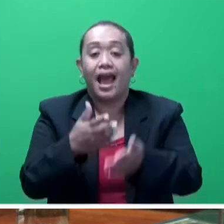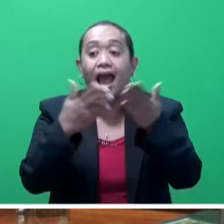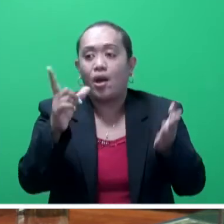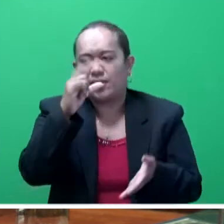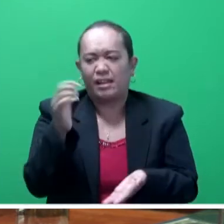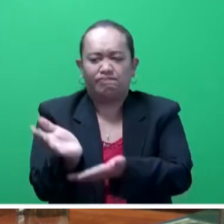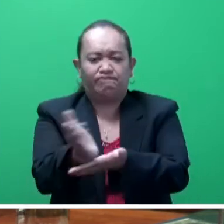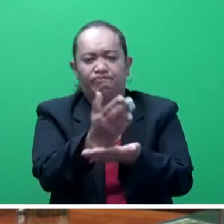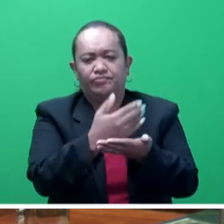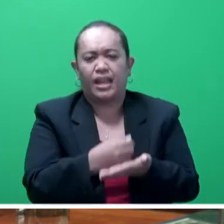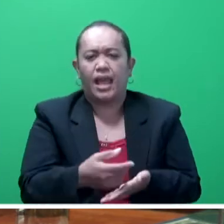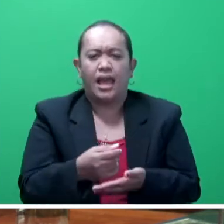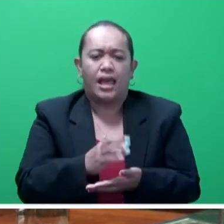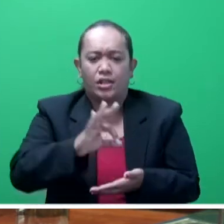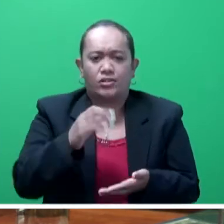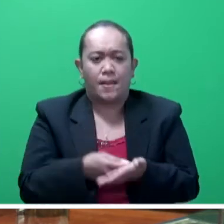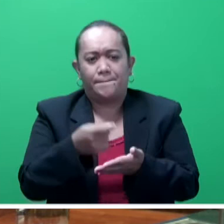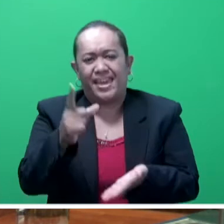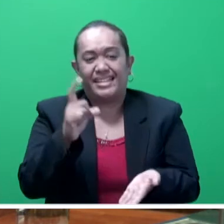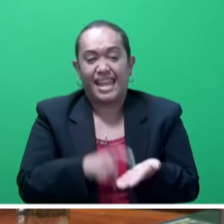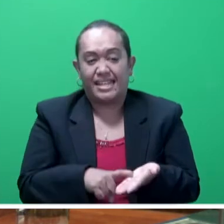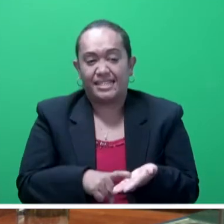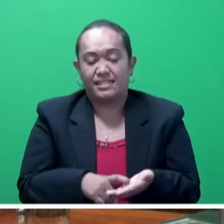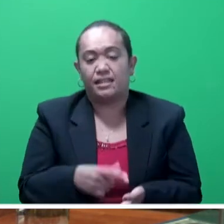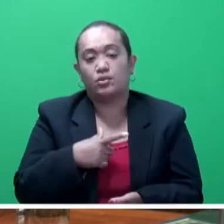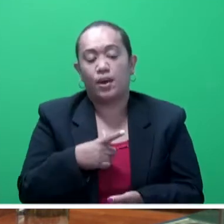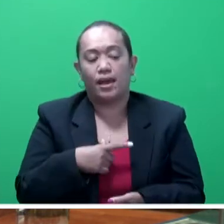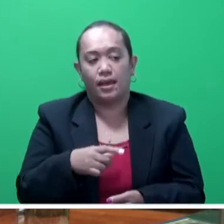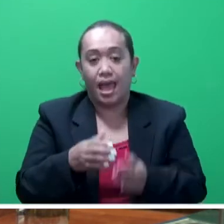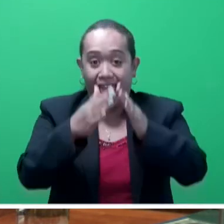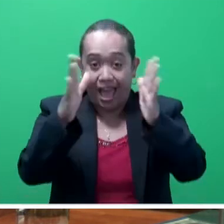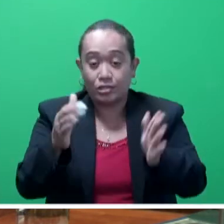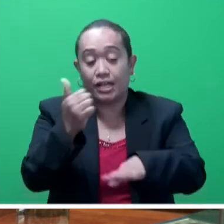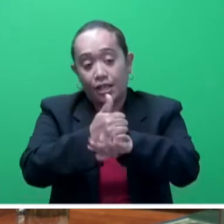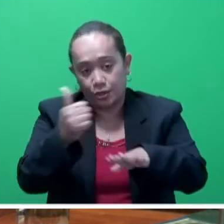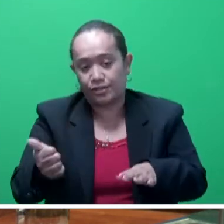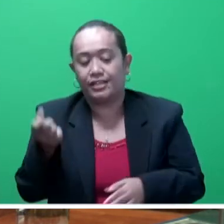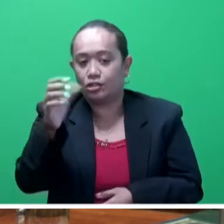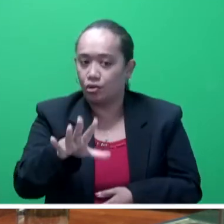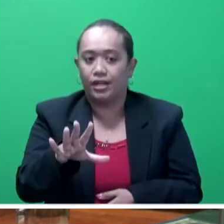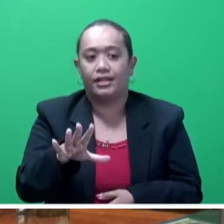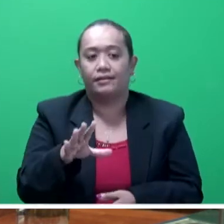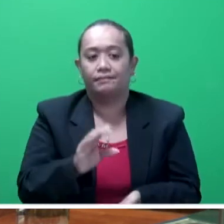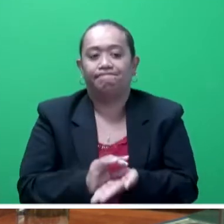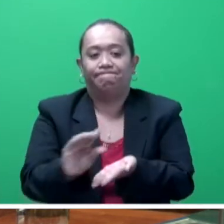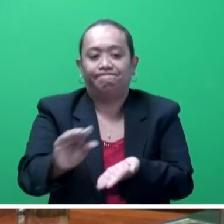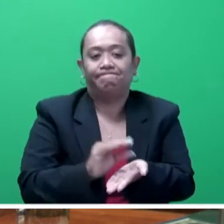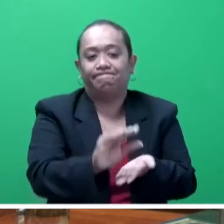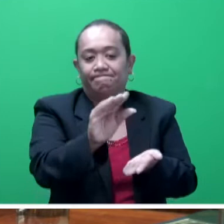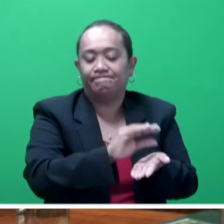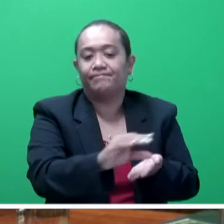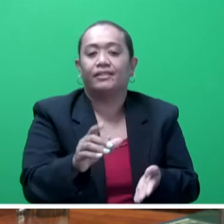debt through mortgagee sale of property. However, the Housing Authority's Debt Relief Assistance Program is